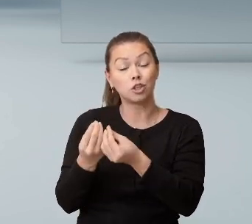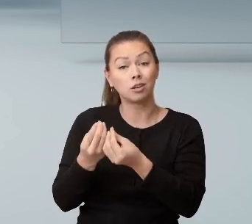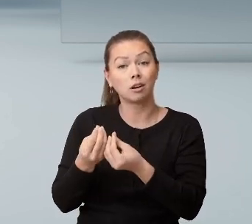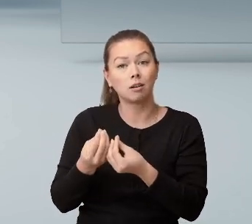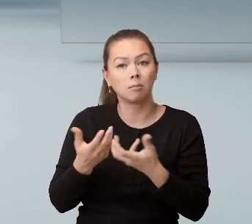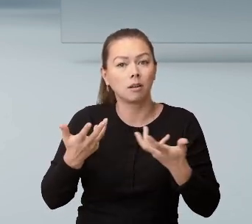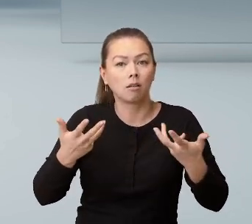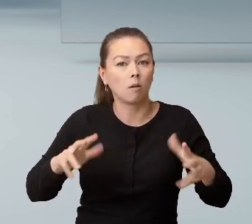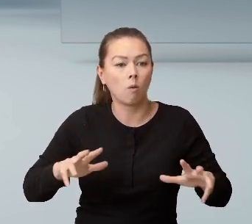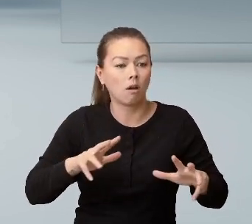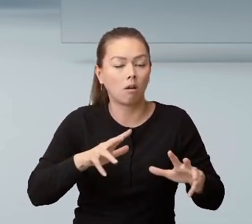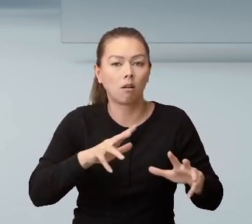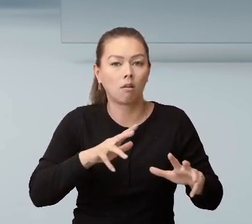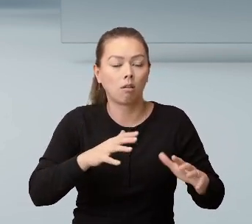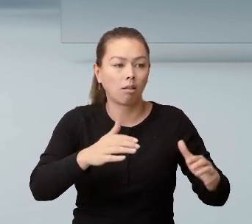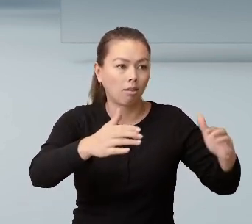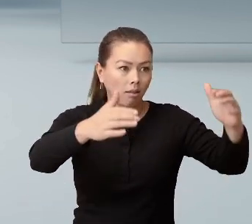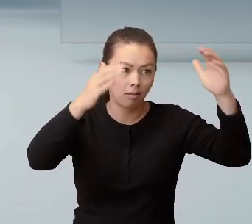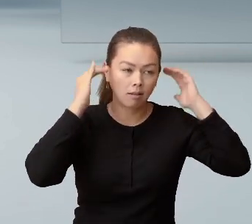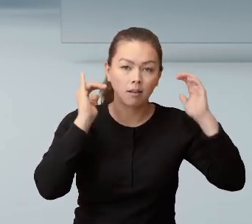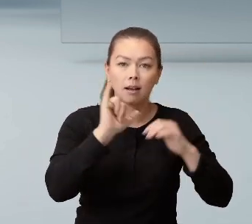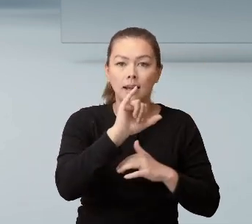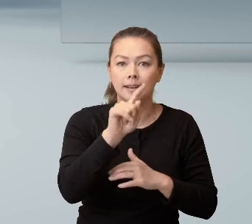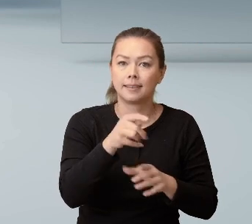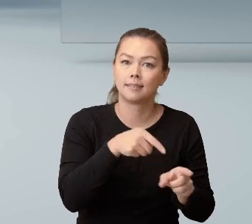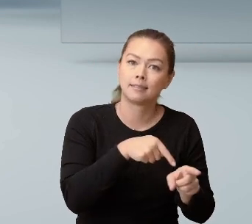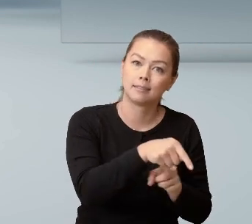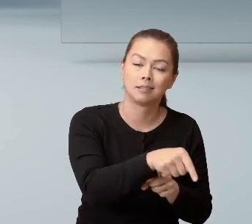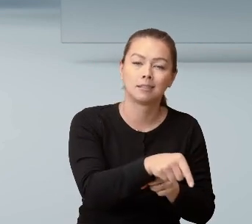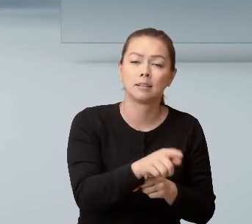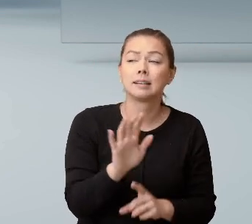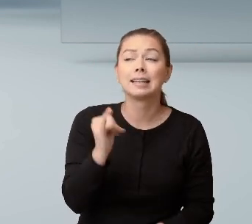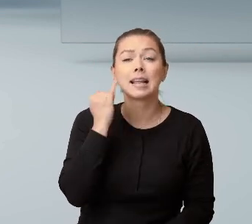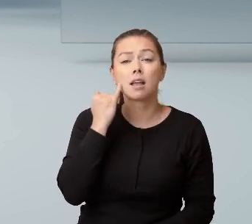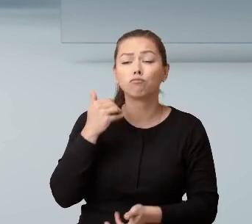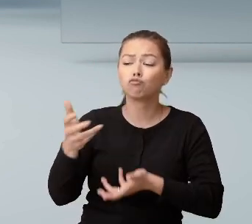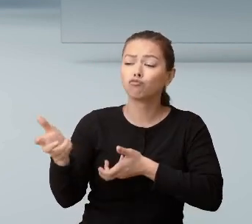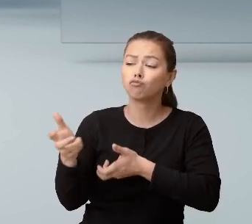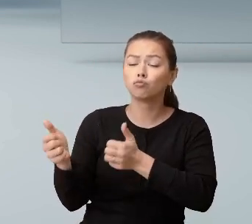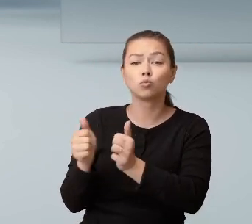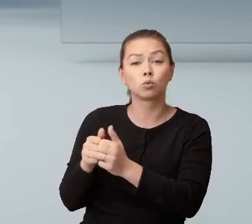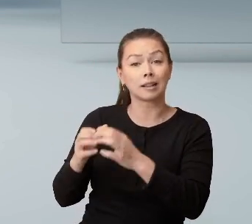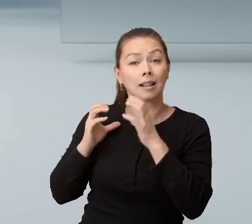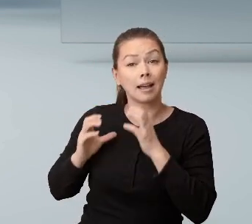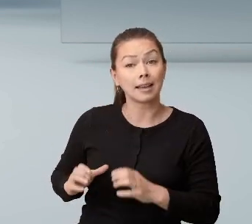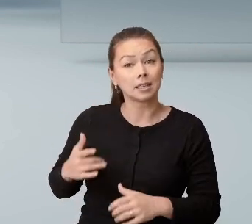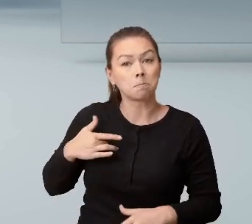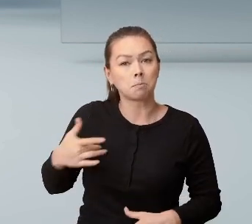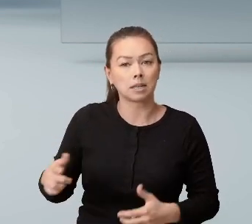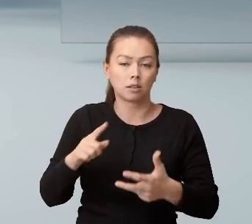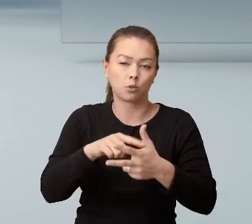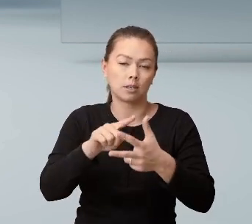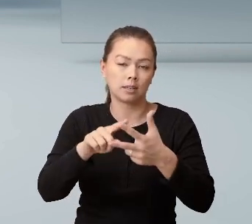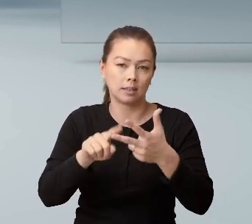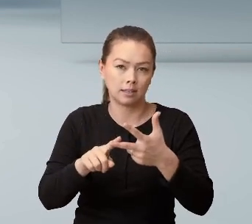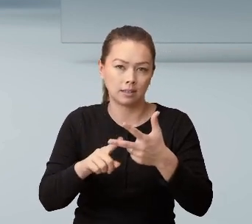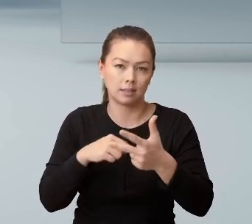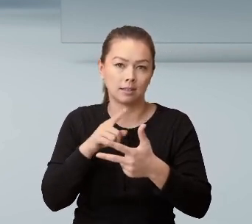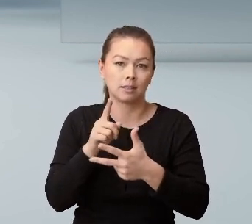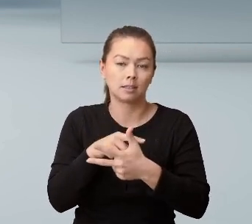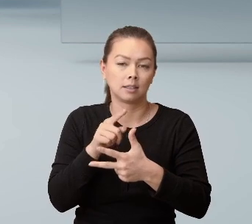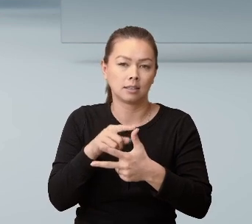need triaging is really important. And when we deliver these tools to our clients, we always try and think about these three zones. There's